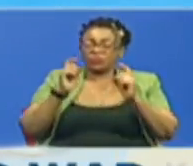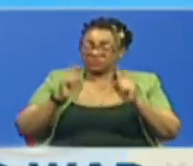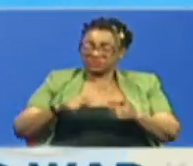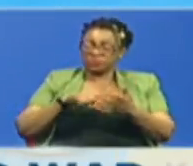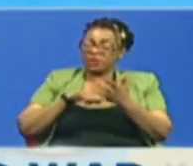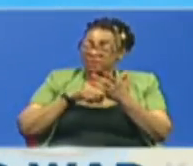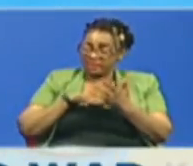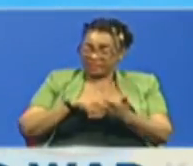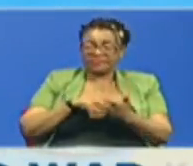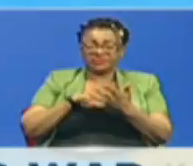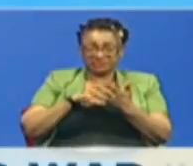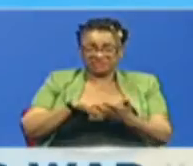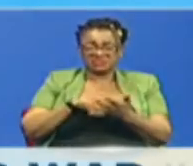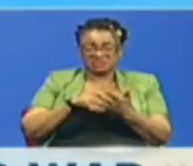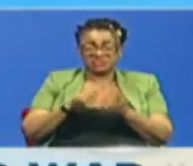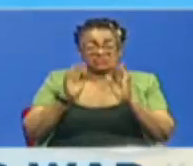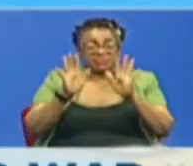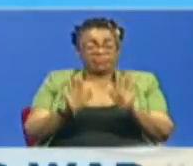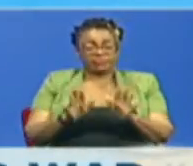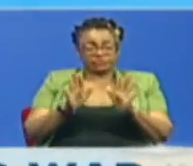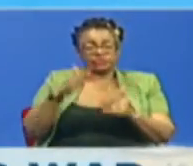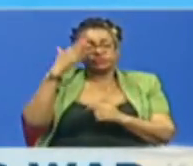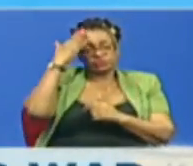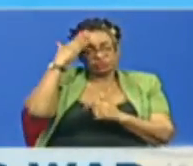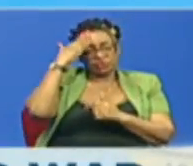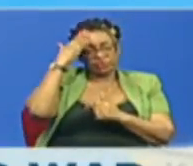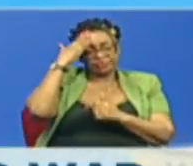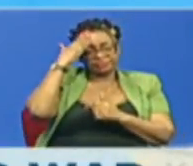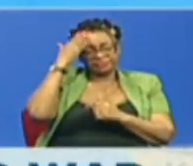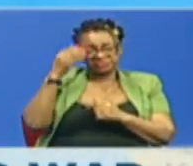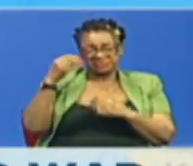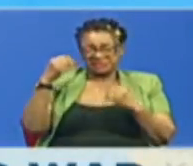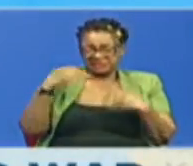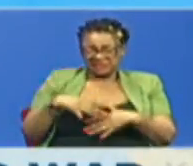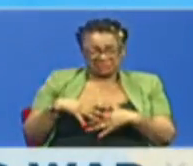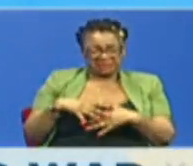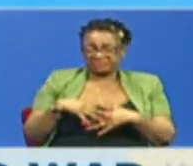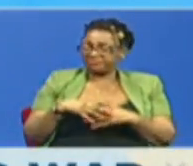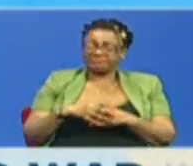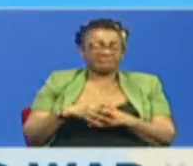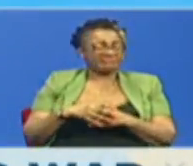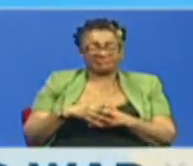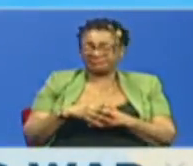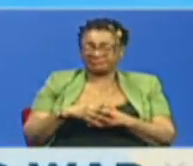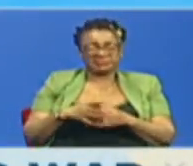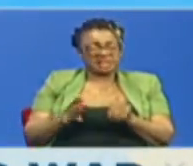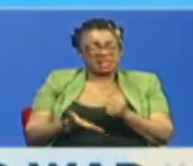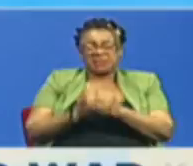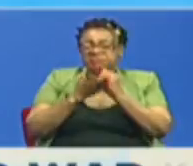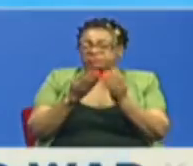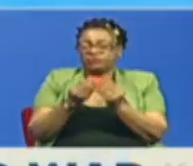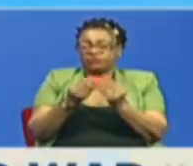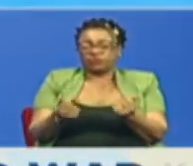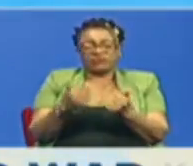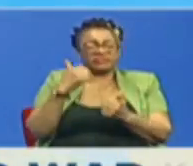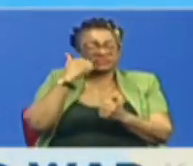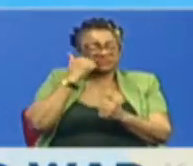this. And it is important to note that stigma really will not go a long way in terms of combating this disease.